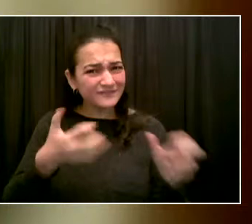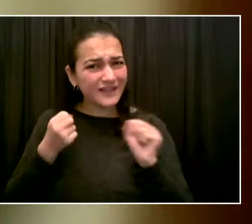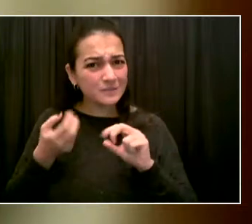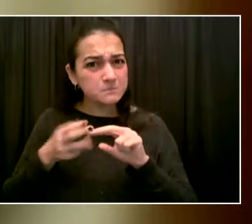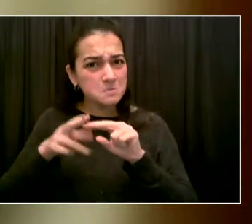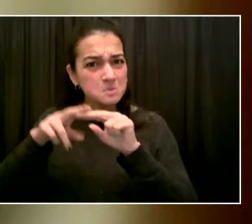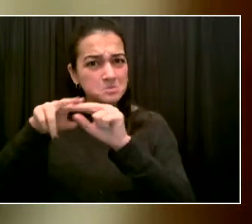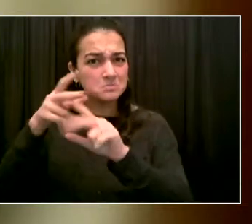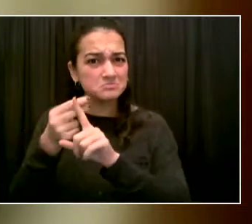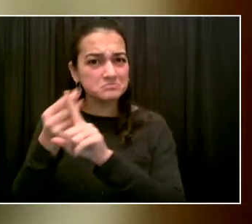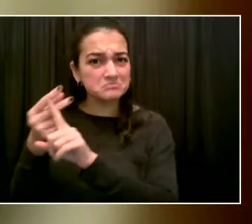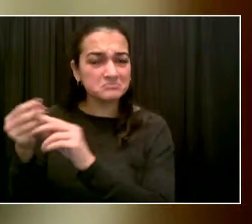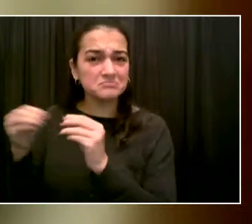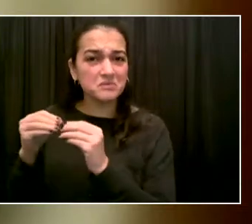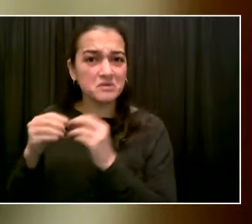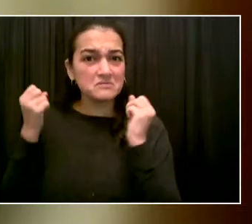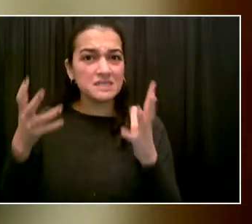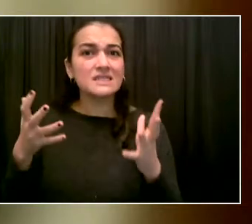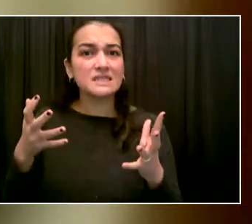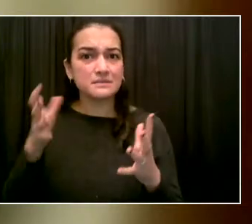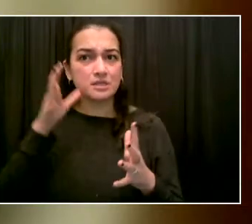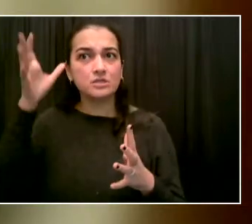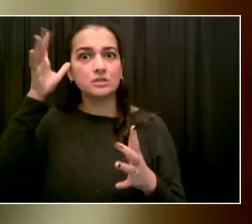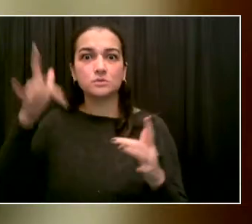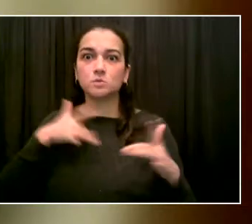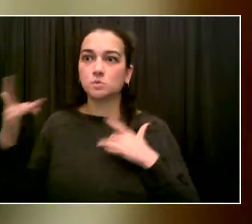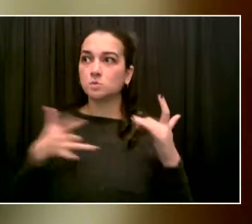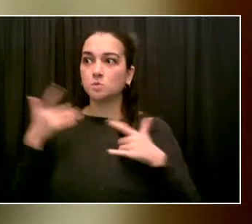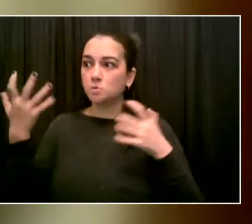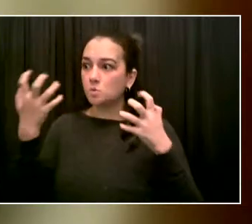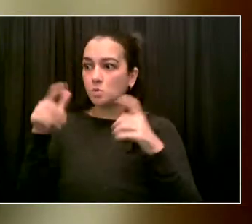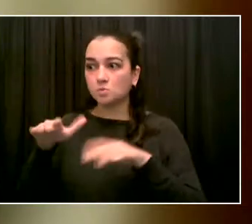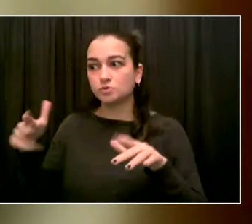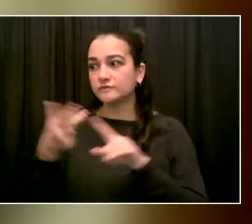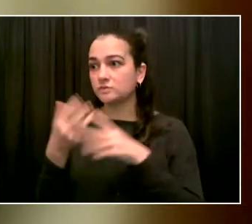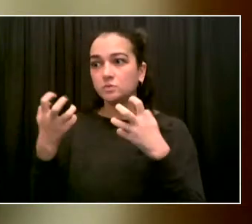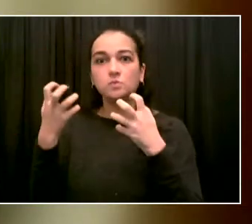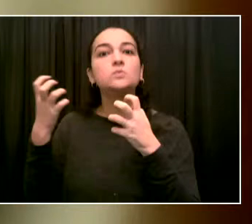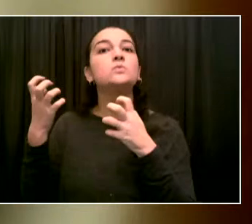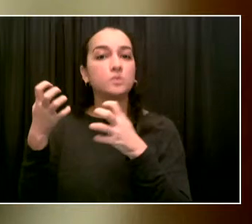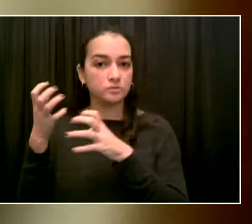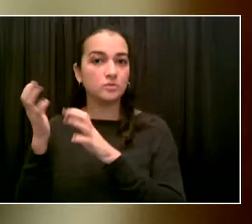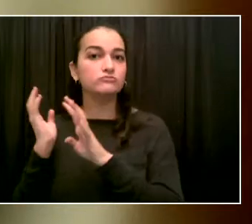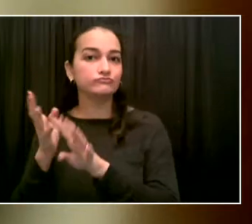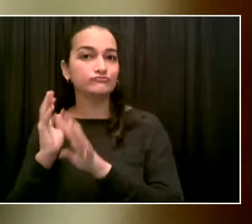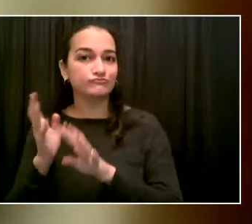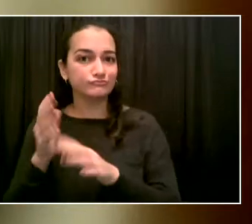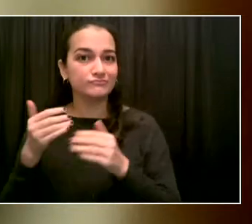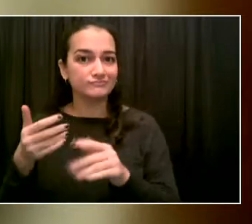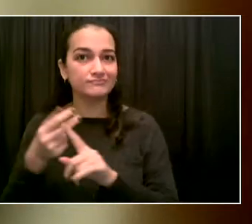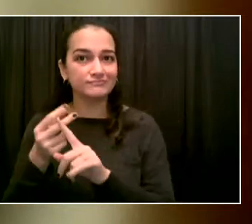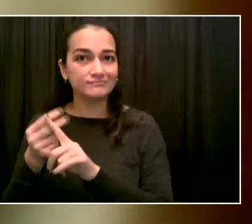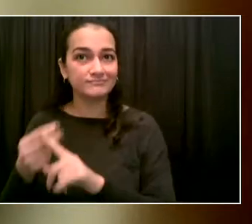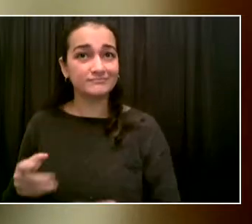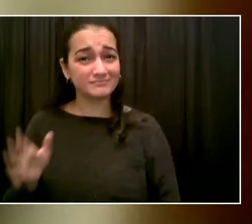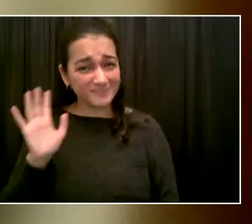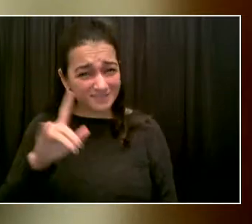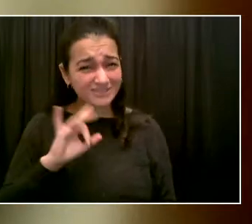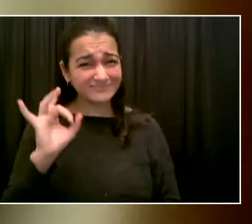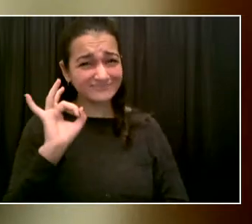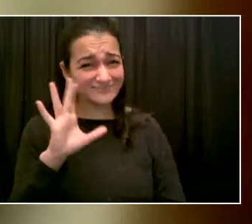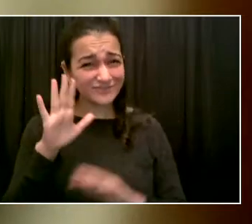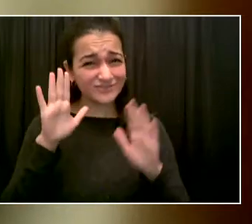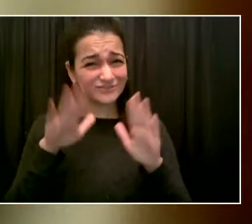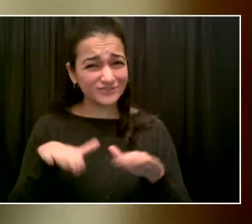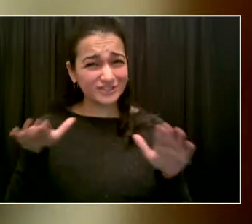several decades. Kids are now enthusiastic about getting shots. But I certainly hope that